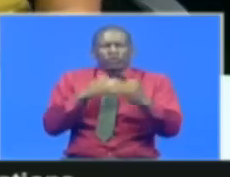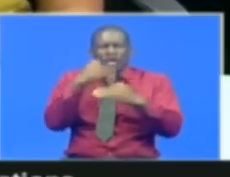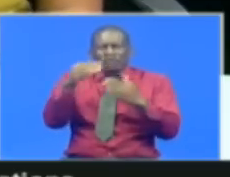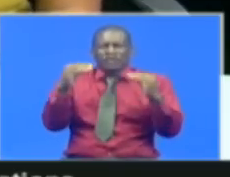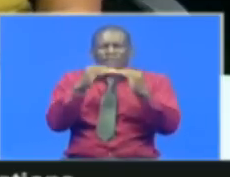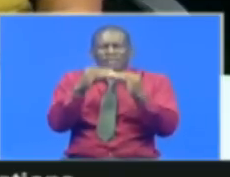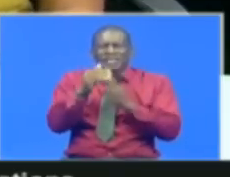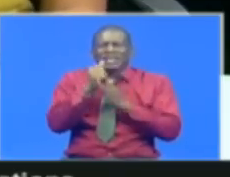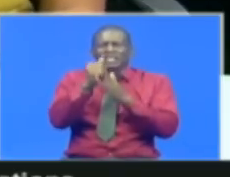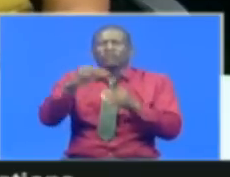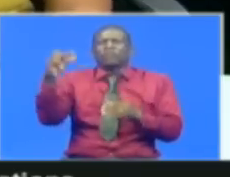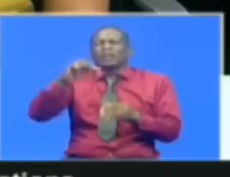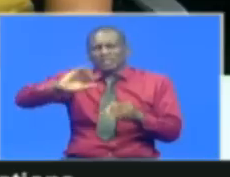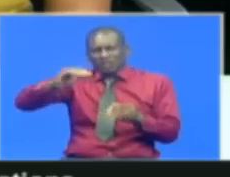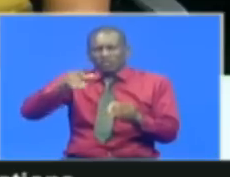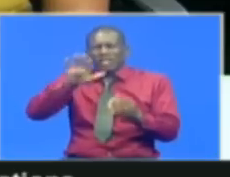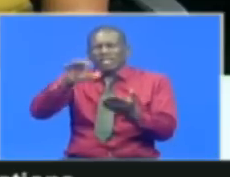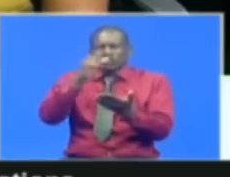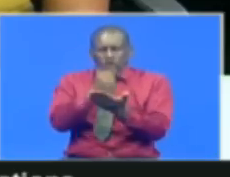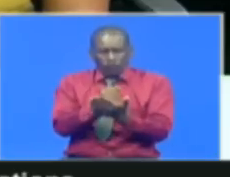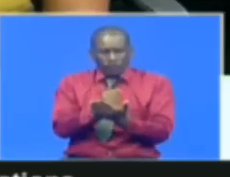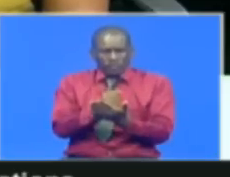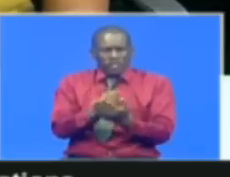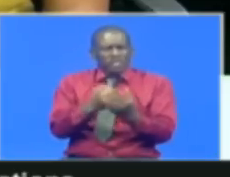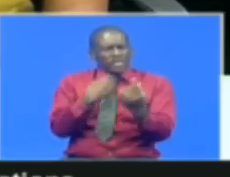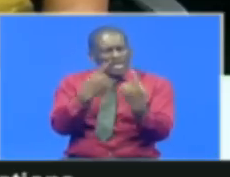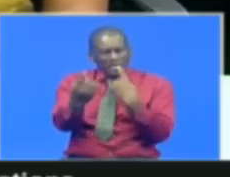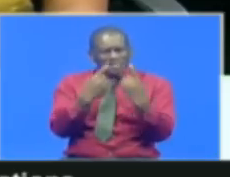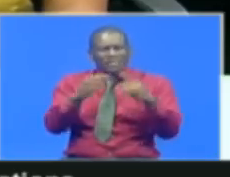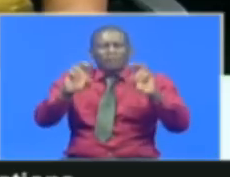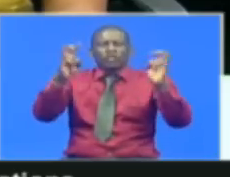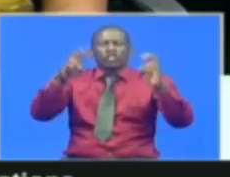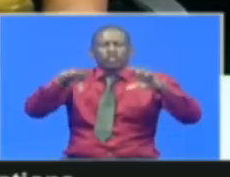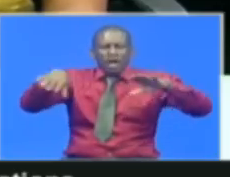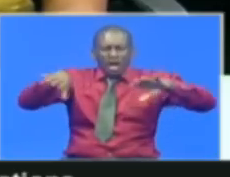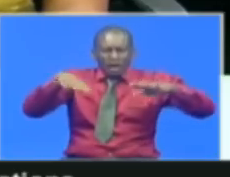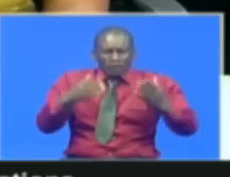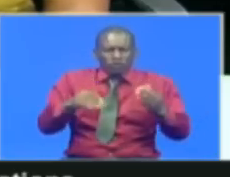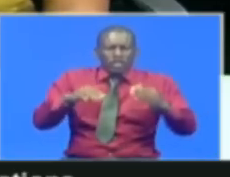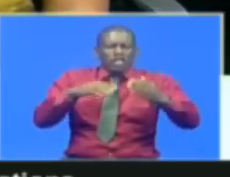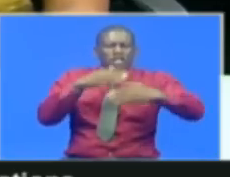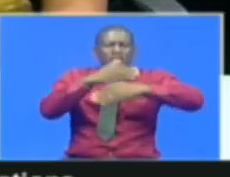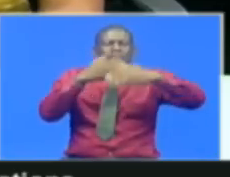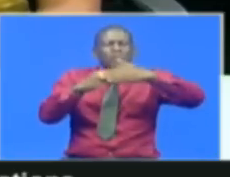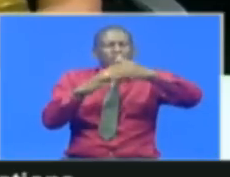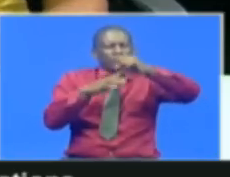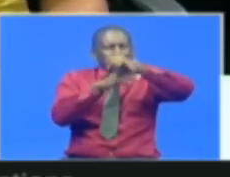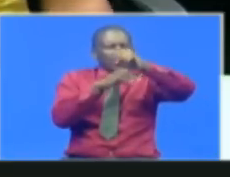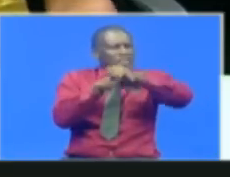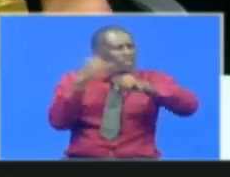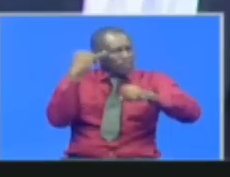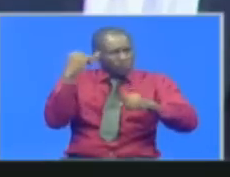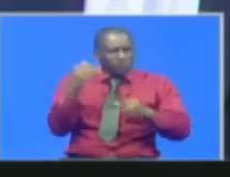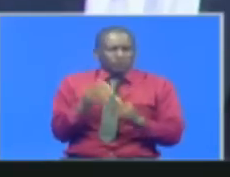from Garissa County at his office for discussion on issues around the Building Bridges initiative. Listen